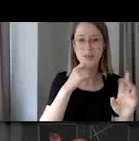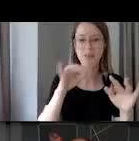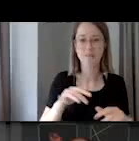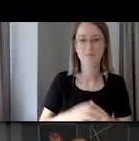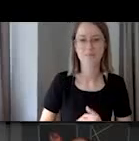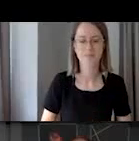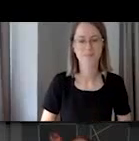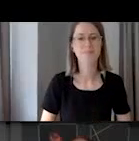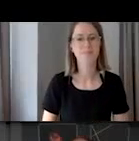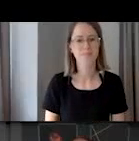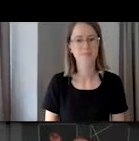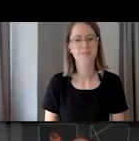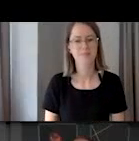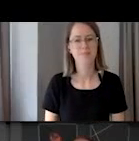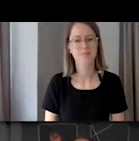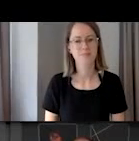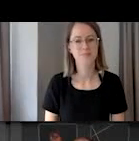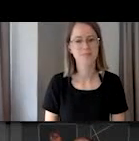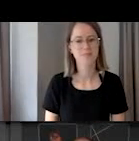Brilliant. Thank you.